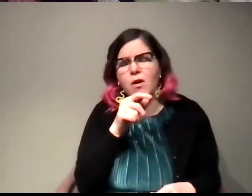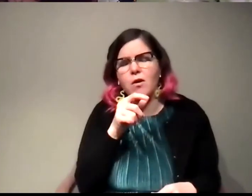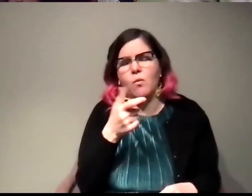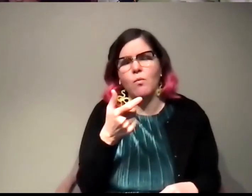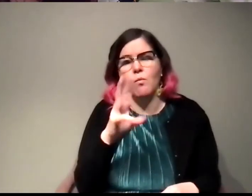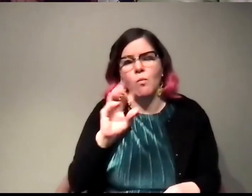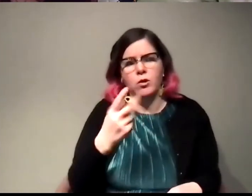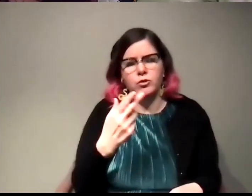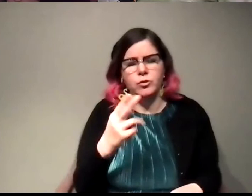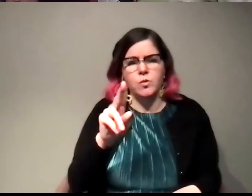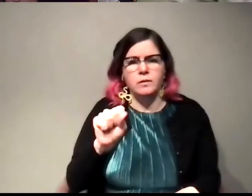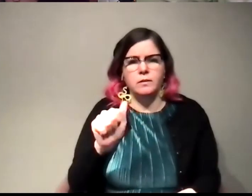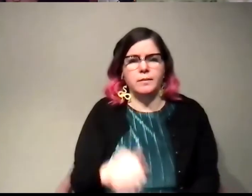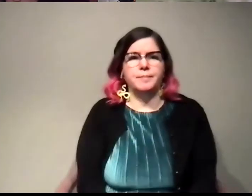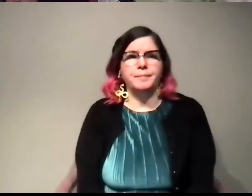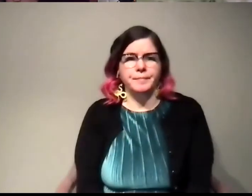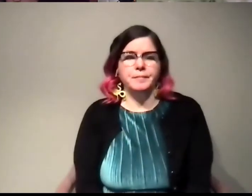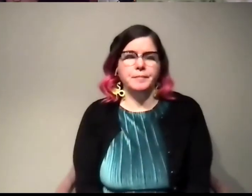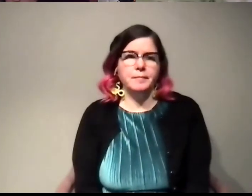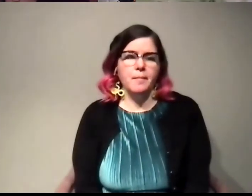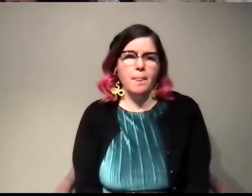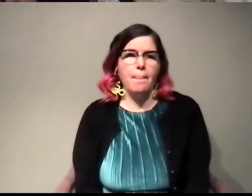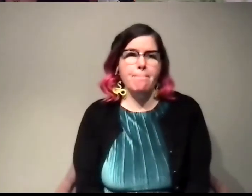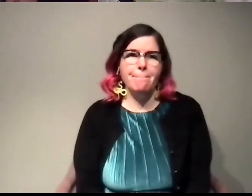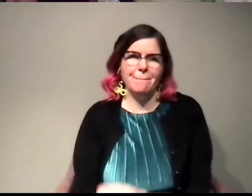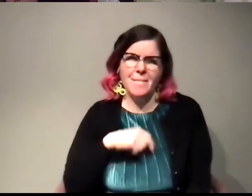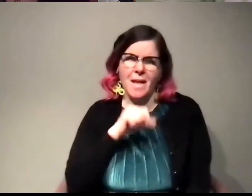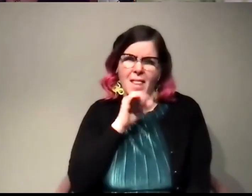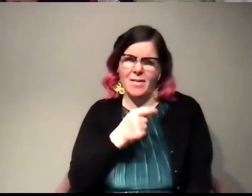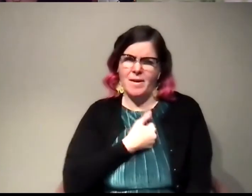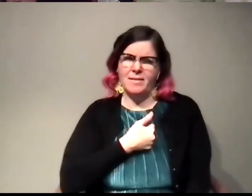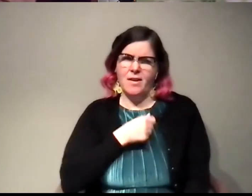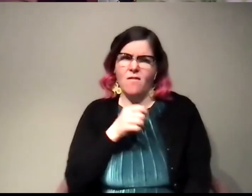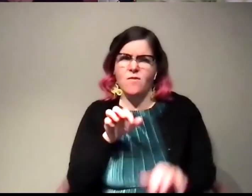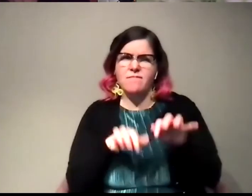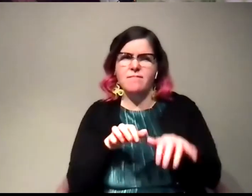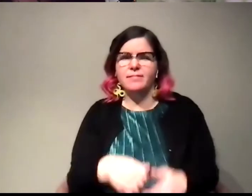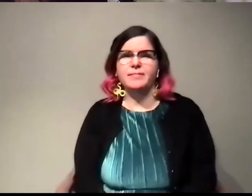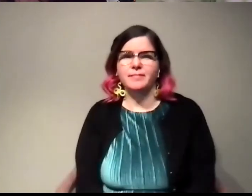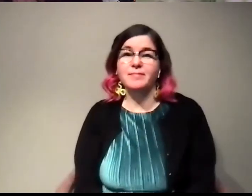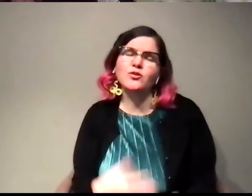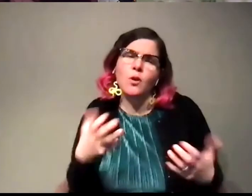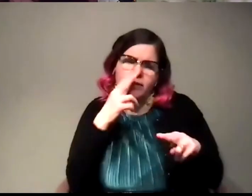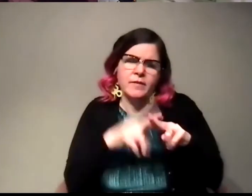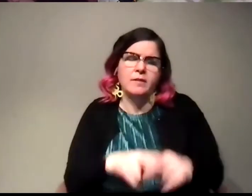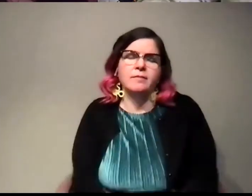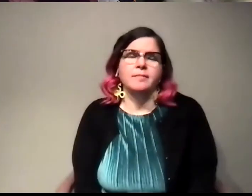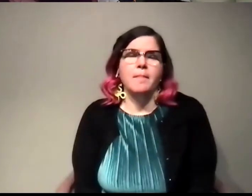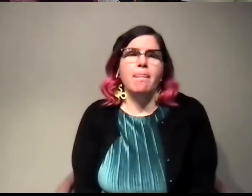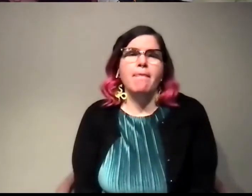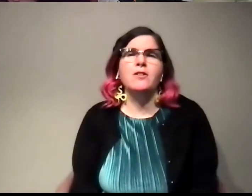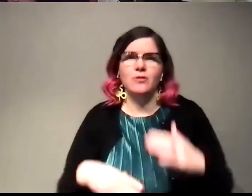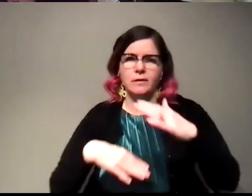page. Frog watch USA. Love it. I'm going to look that up. That sounds fun. Okay, awesome. So we try to keep